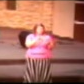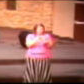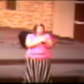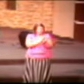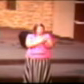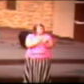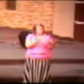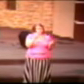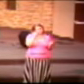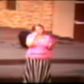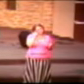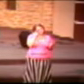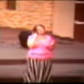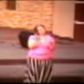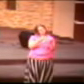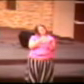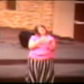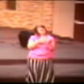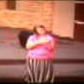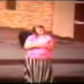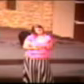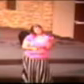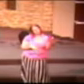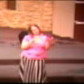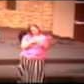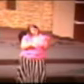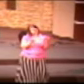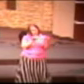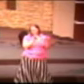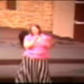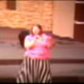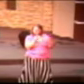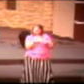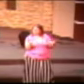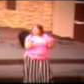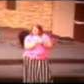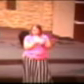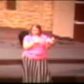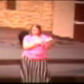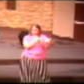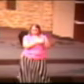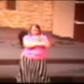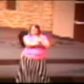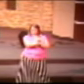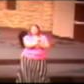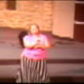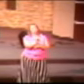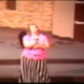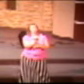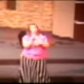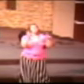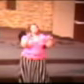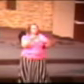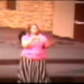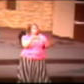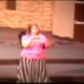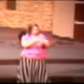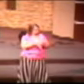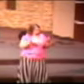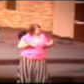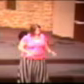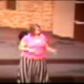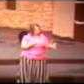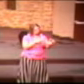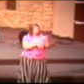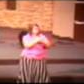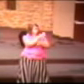We kind of skim over this passage, but I find it significant. Luke chapter 8. After this, Jesus traveled about from